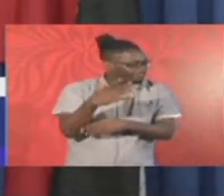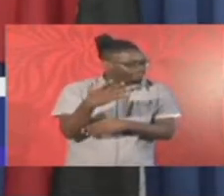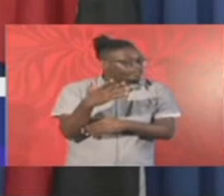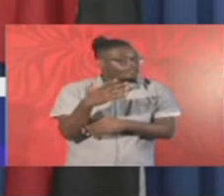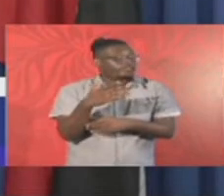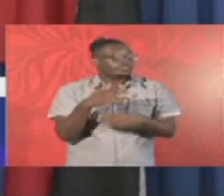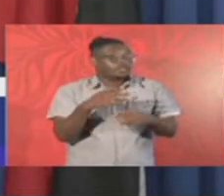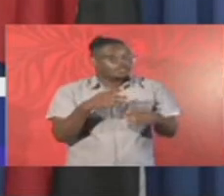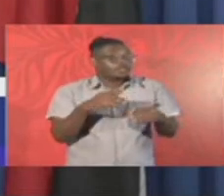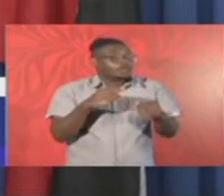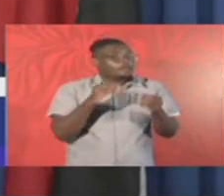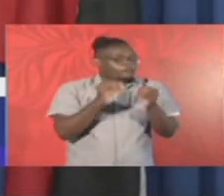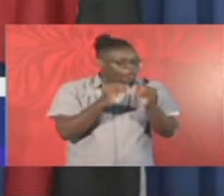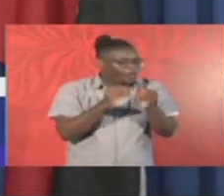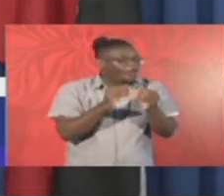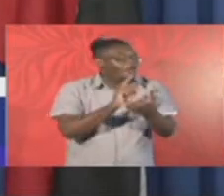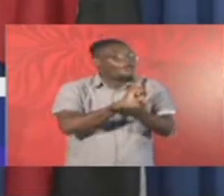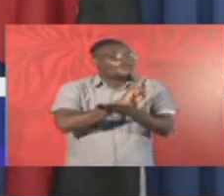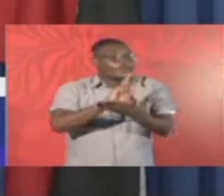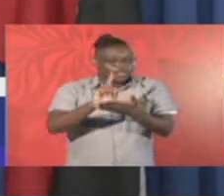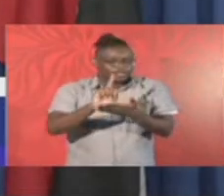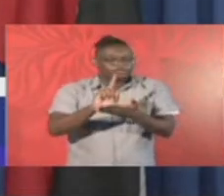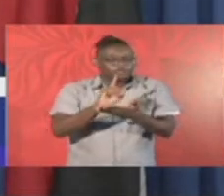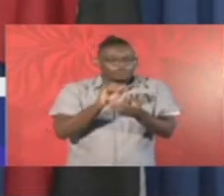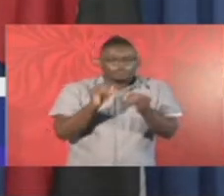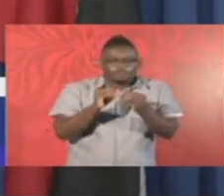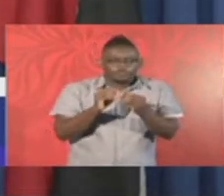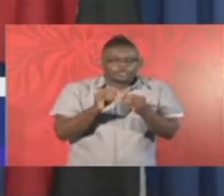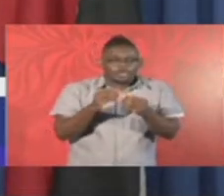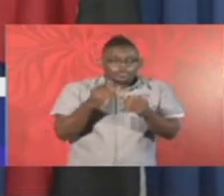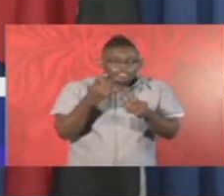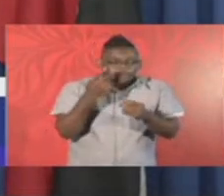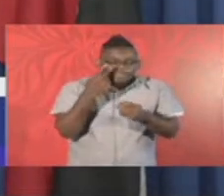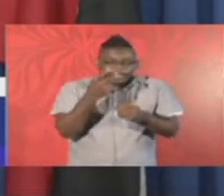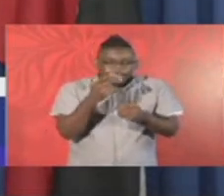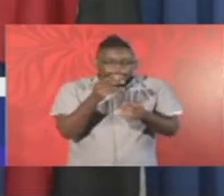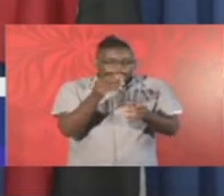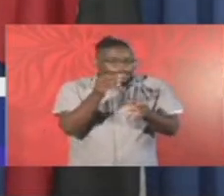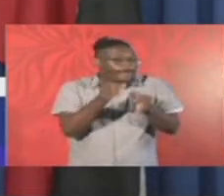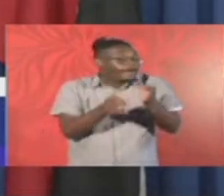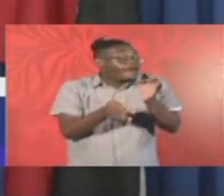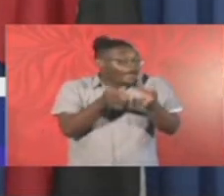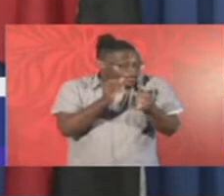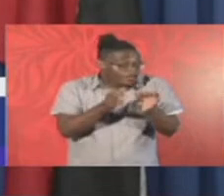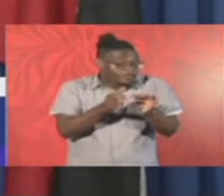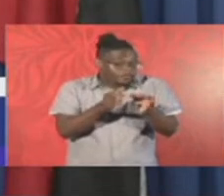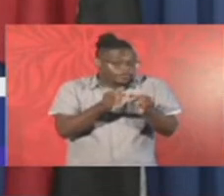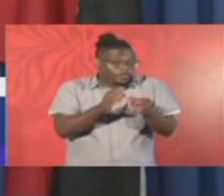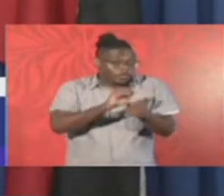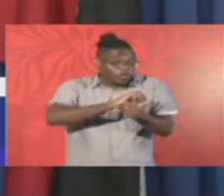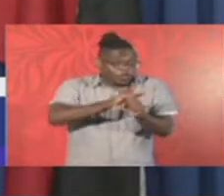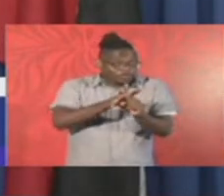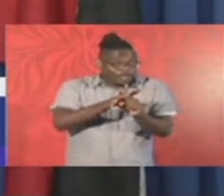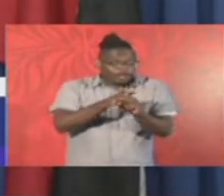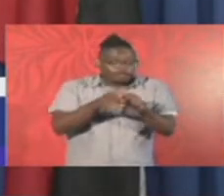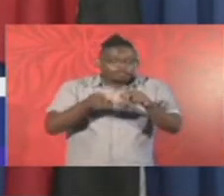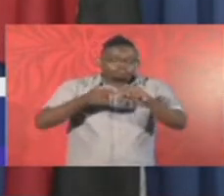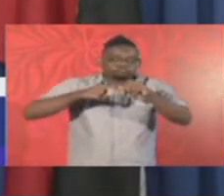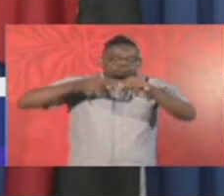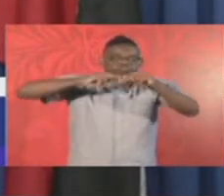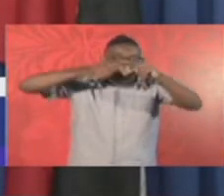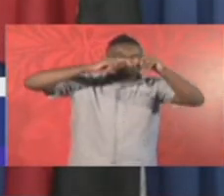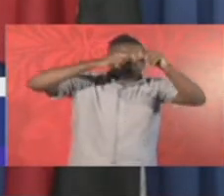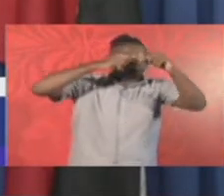would be the end of the 14-day cycle, to see what effect that had on the population's infection